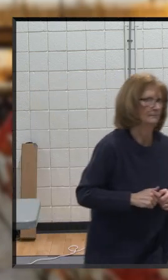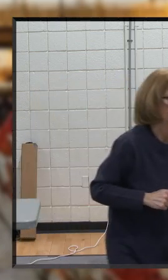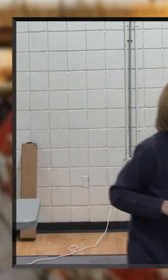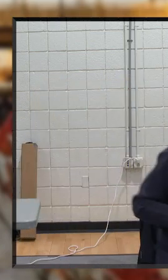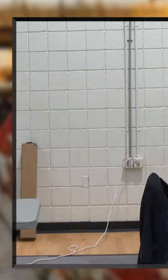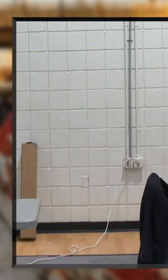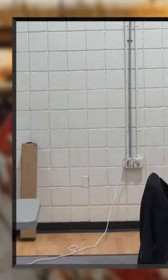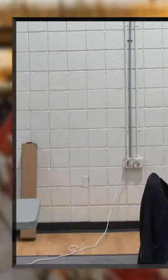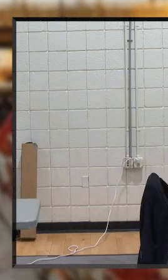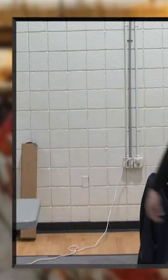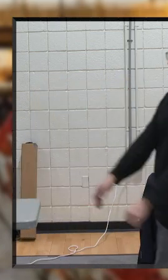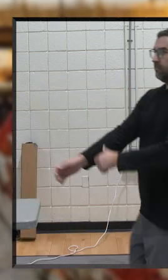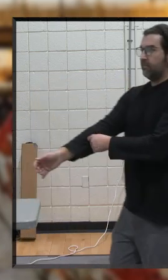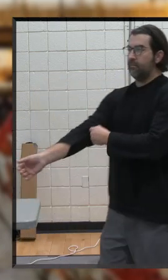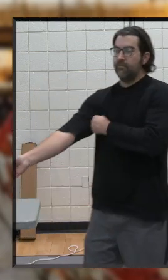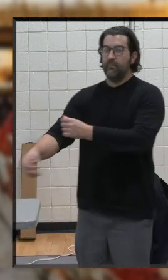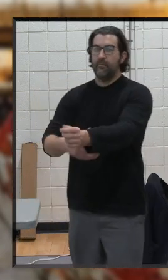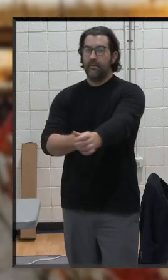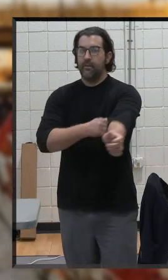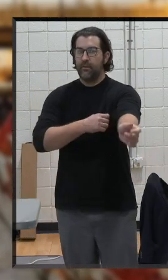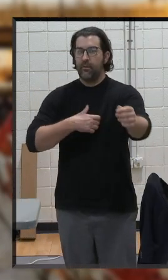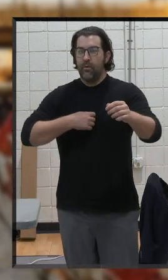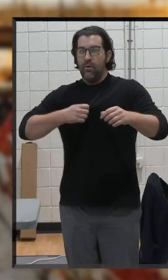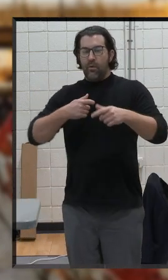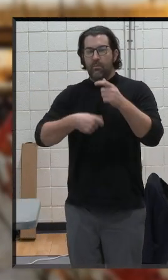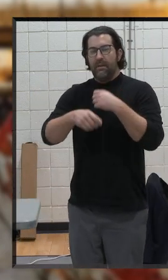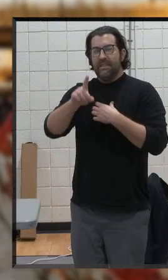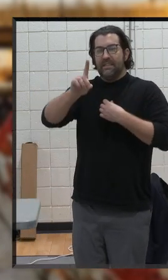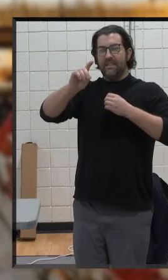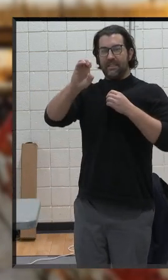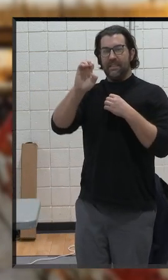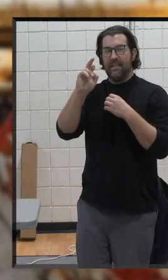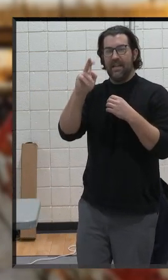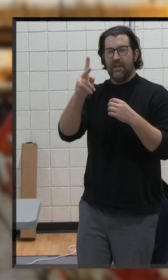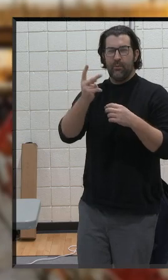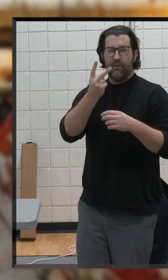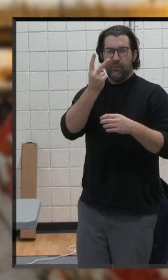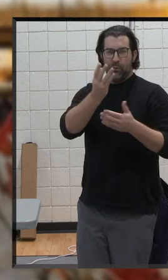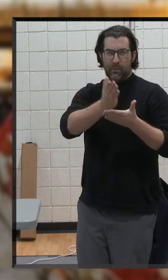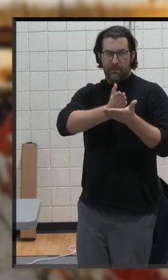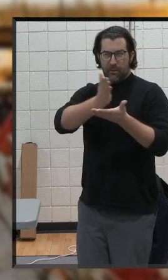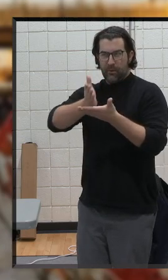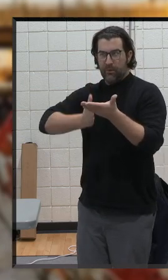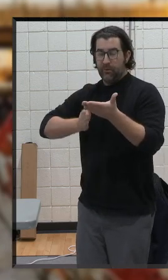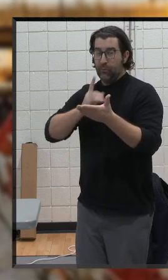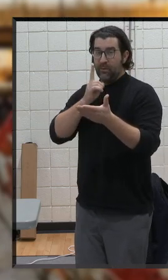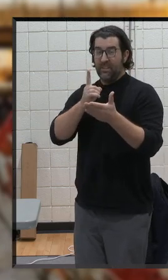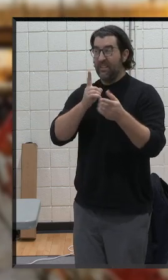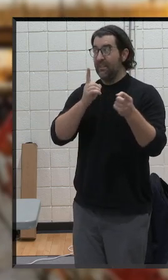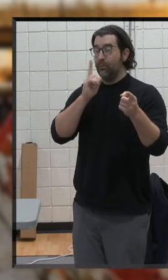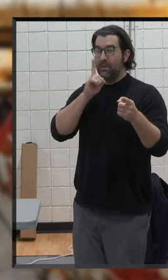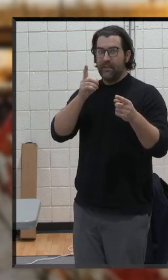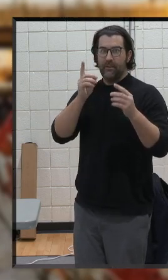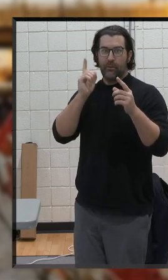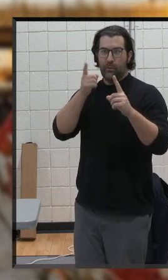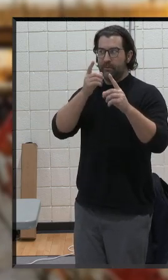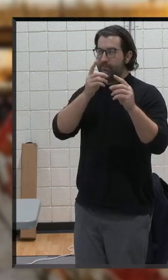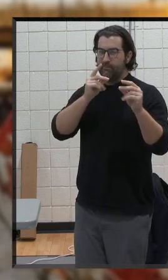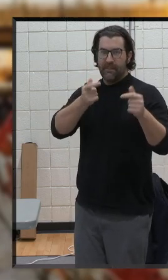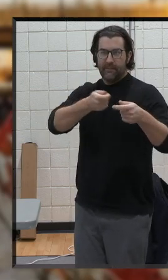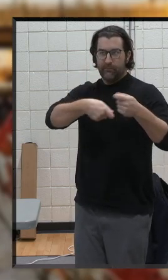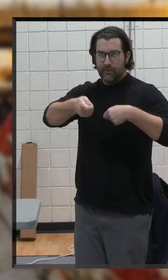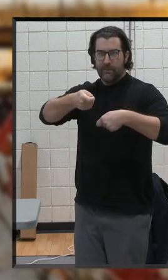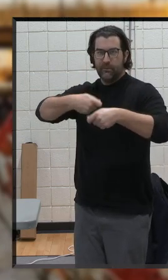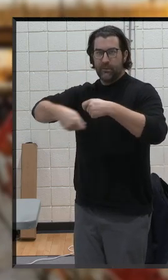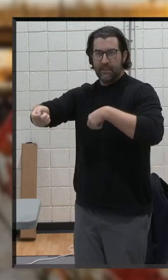currently planning to replace this deck is in 2 phases. Obviously, the fewer phases you do it in, the faster you can get in and out and get the work